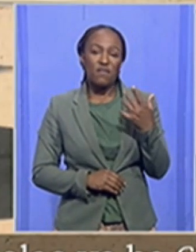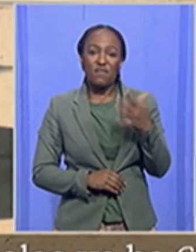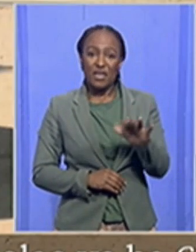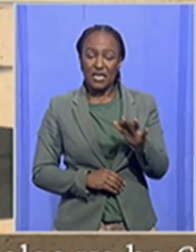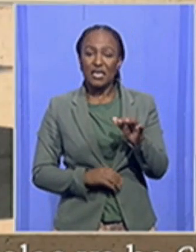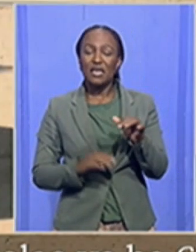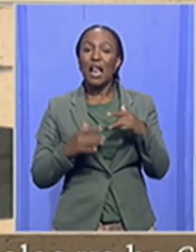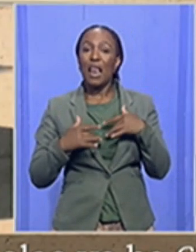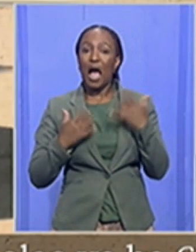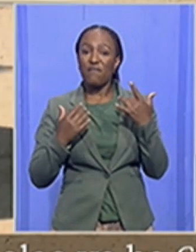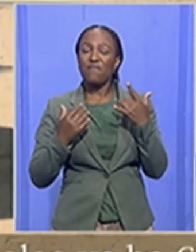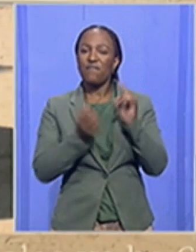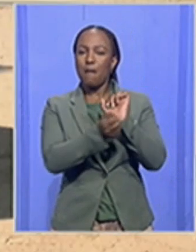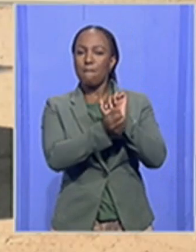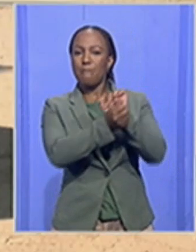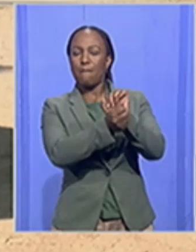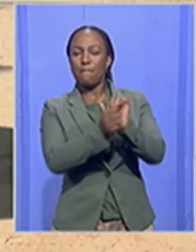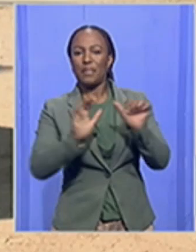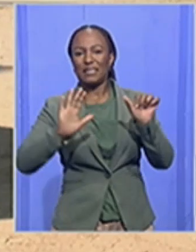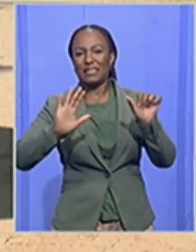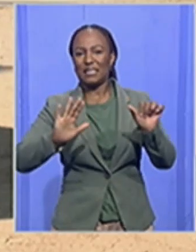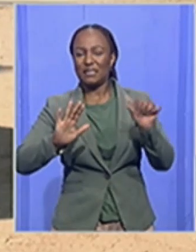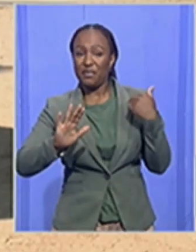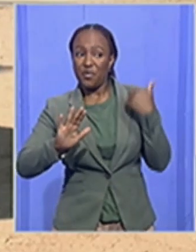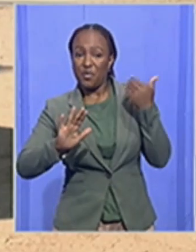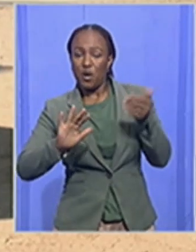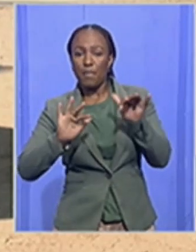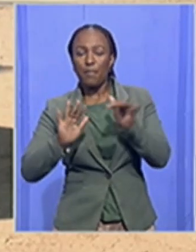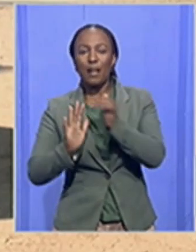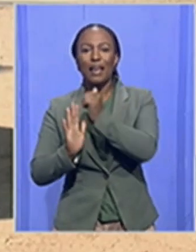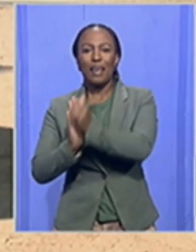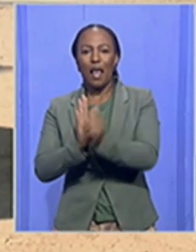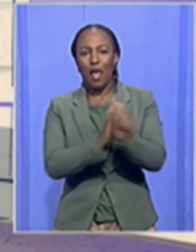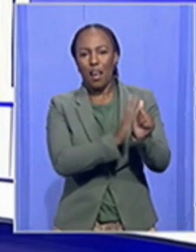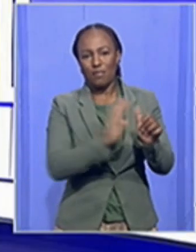bophelo bja gagwe ka moka ka baka la dipolao tše tshela.